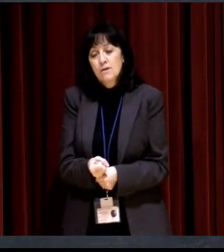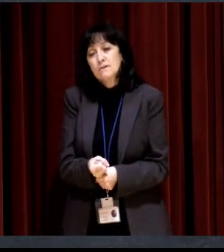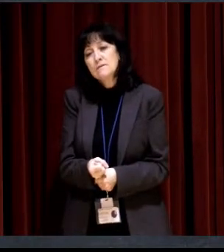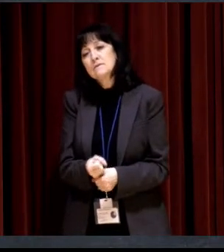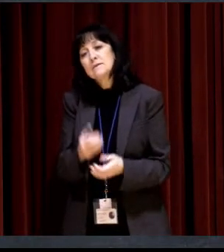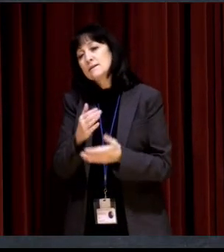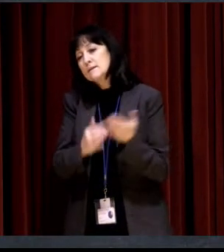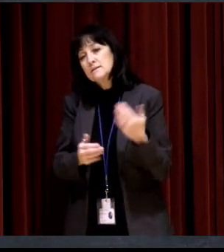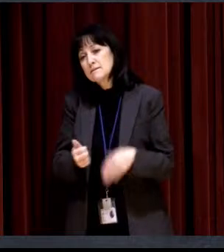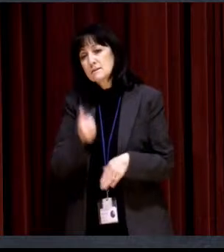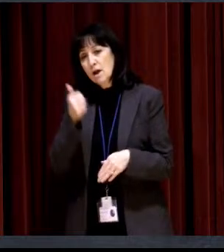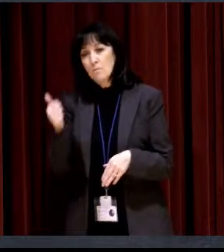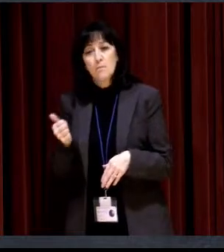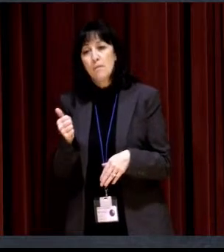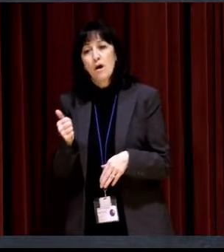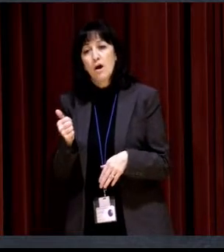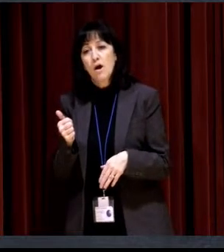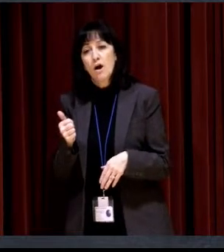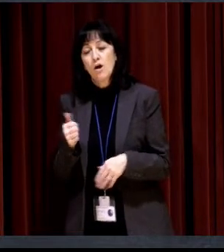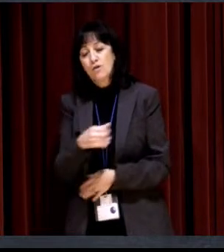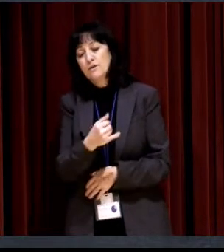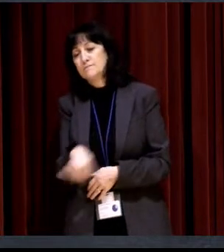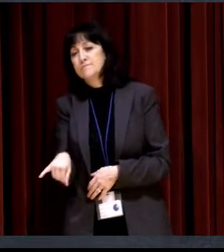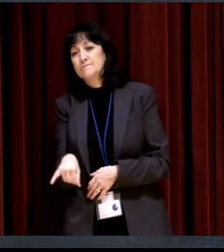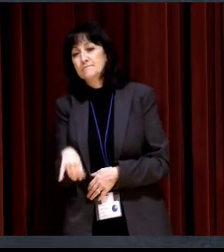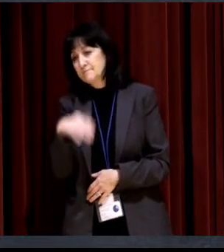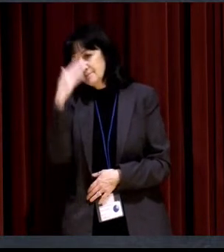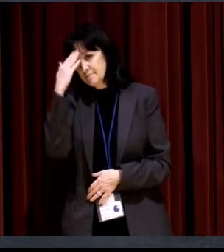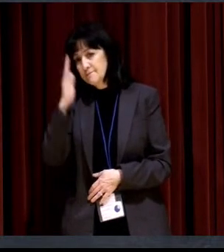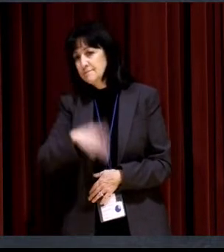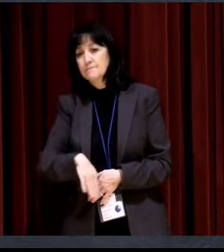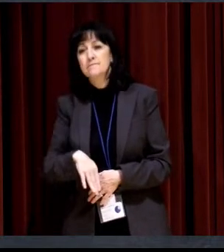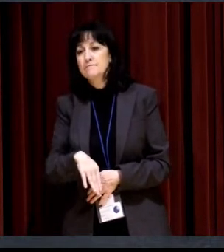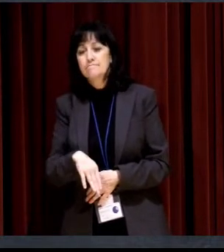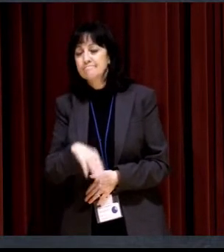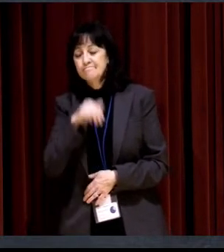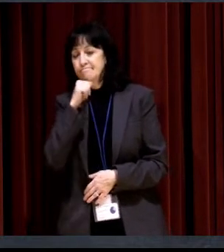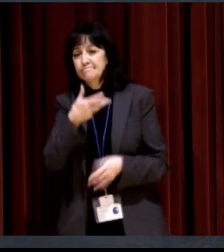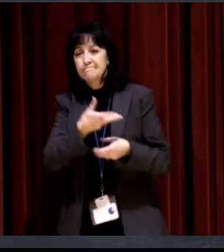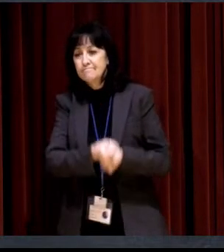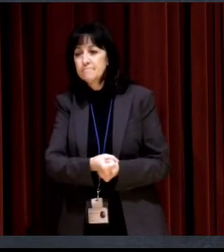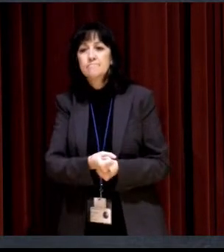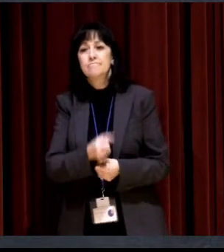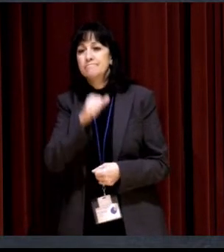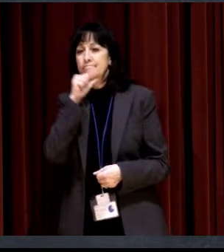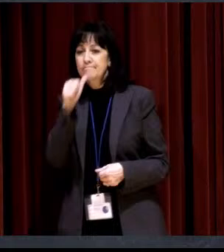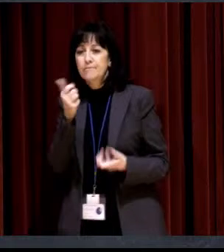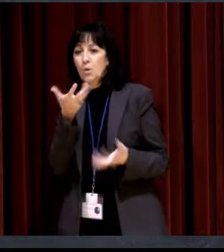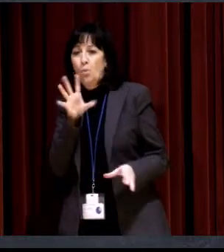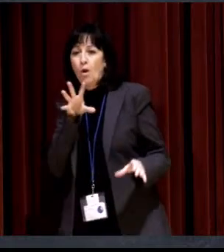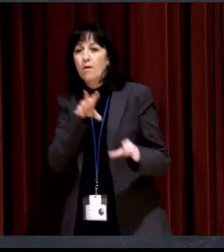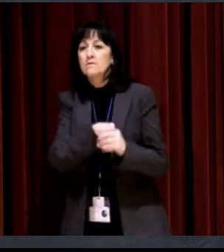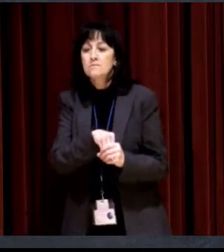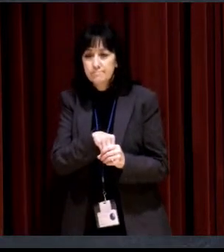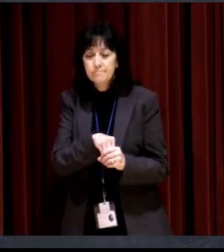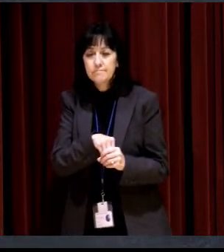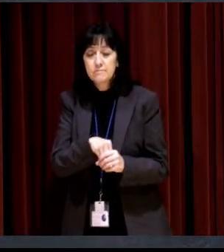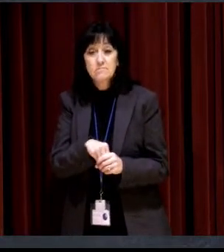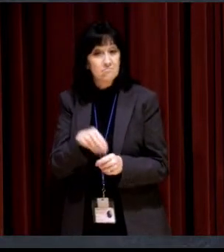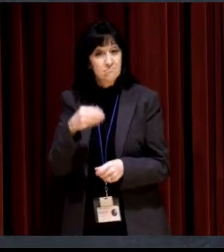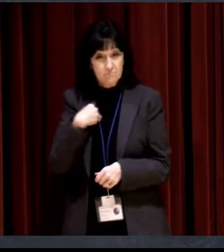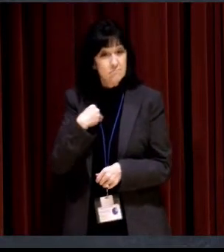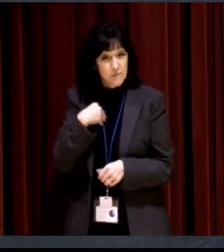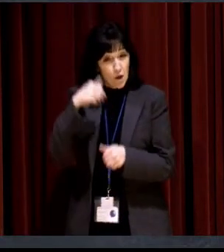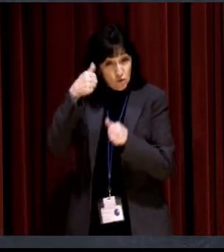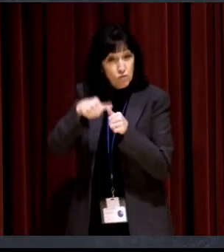principals, all working together as a team. And everybody aligned, knowing. I'll never forget going to East Millsboro Elementary School